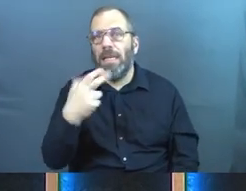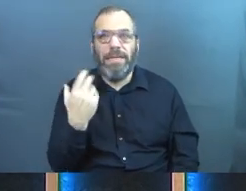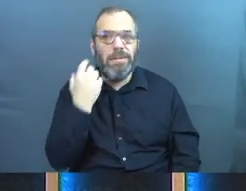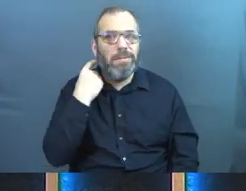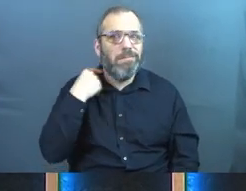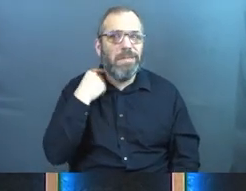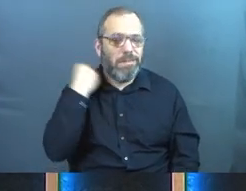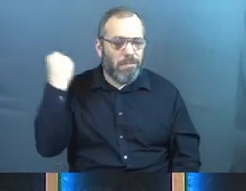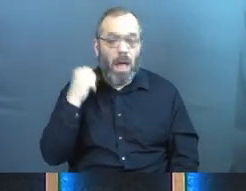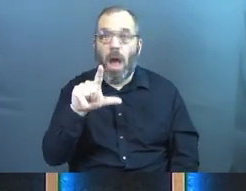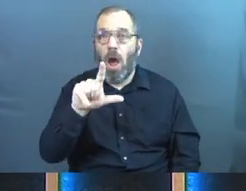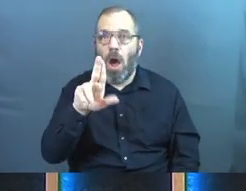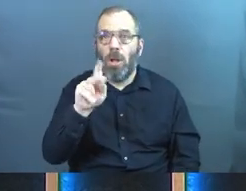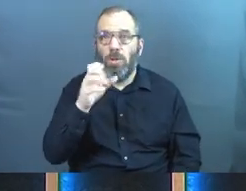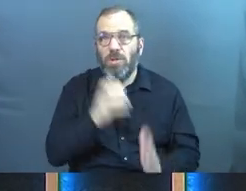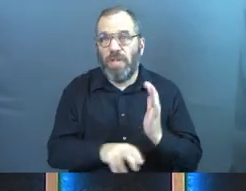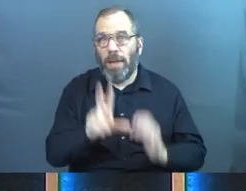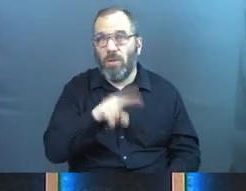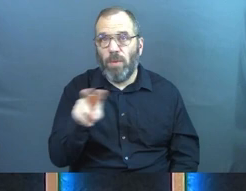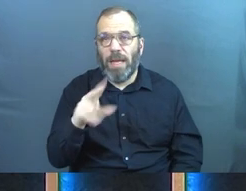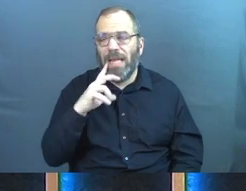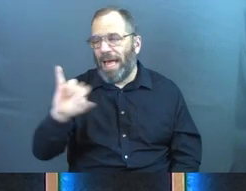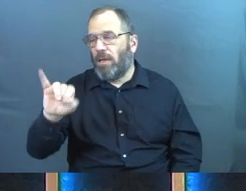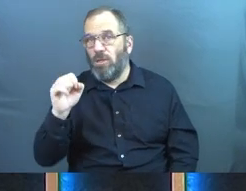This is Luke 22. This is kind of like